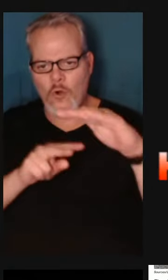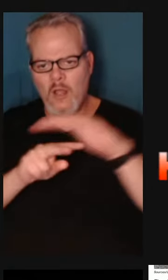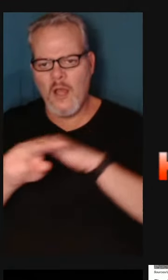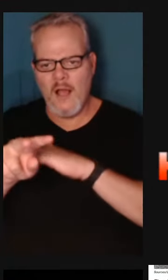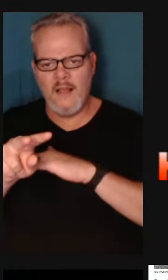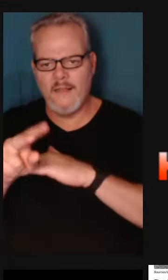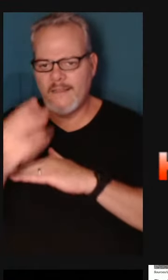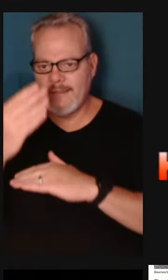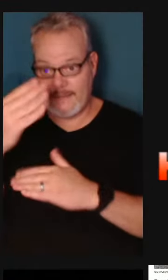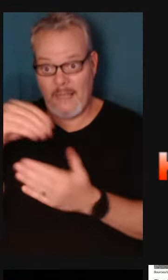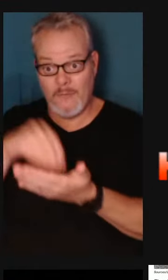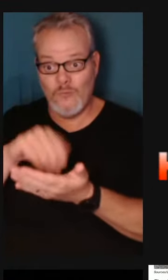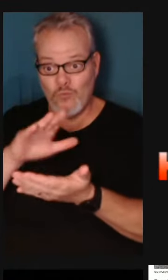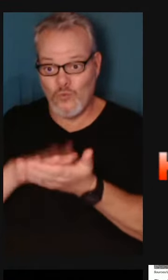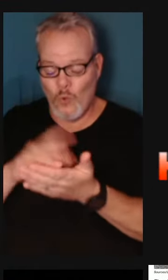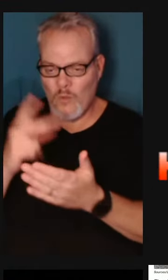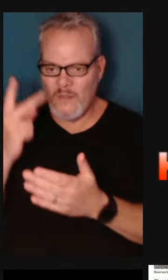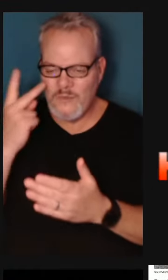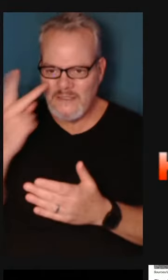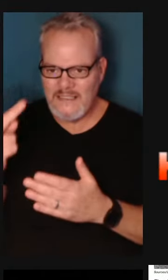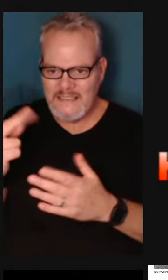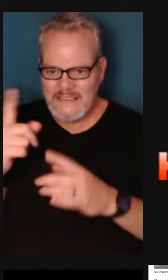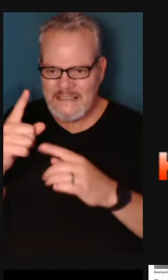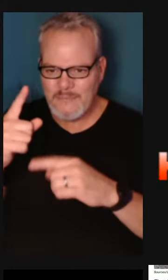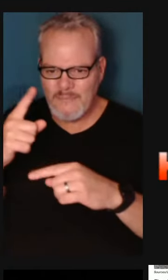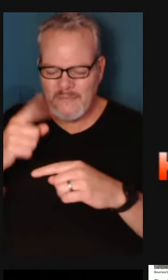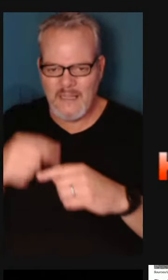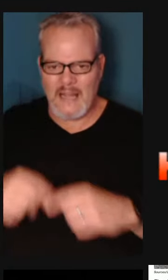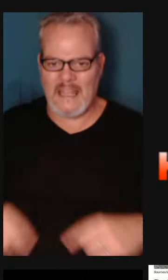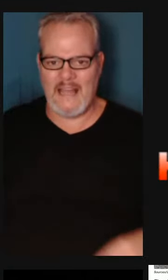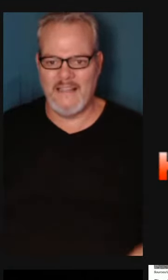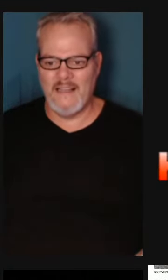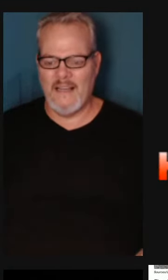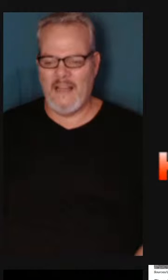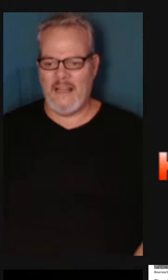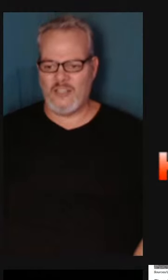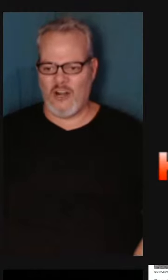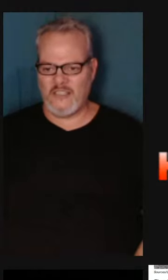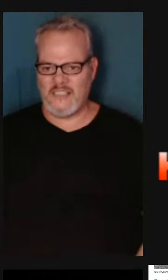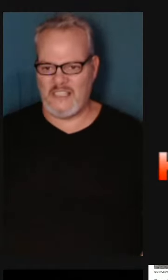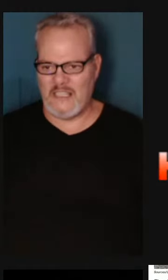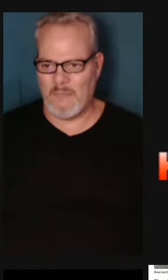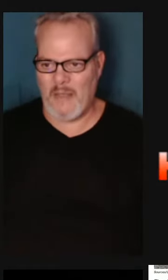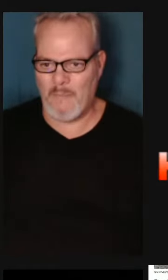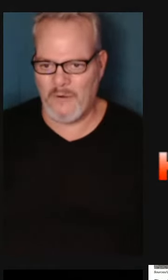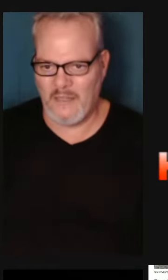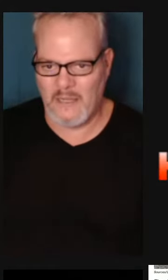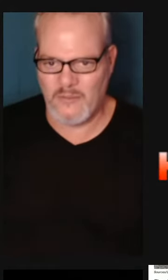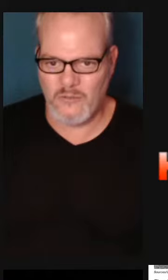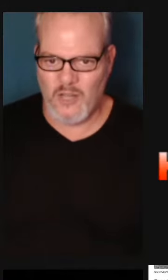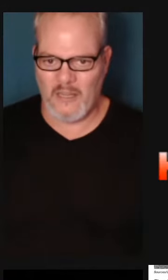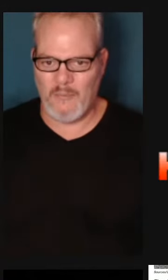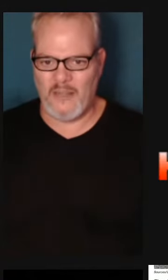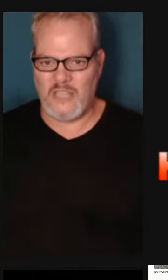note that they were seeing signs of the south flank similar to big movements of the past.